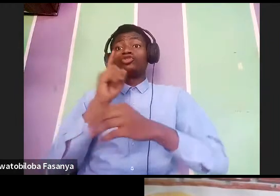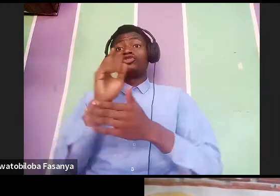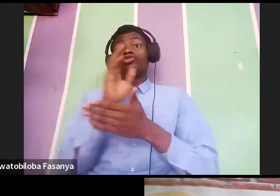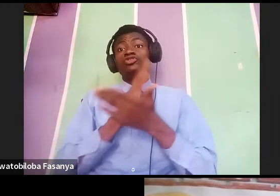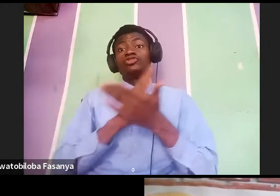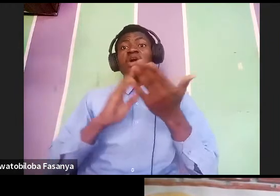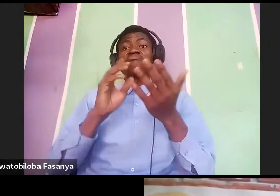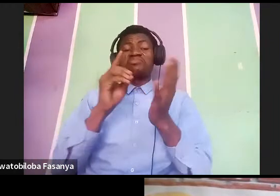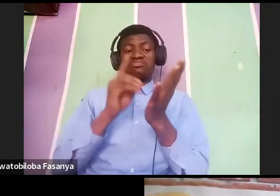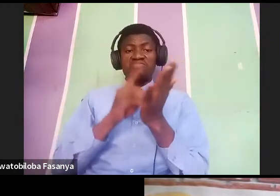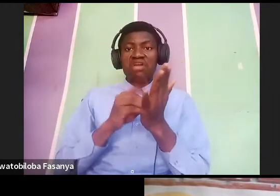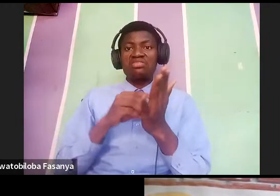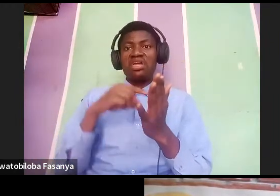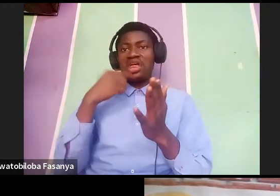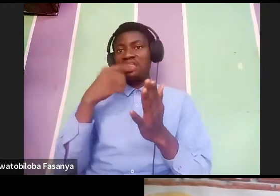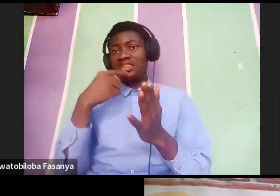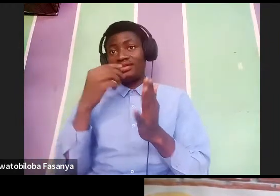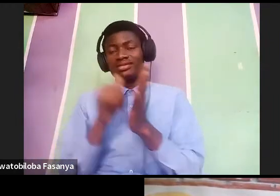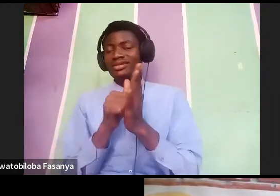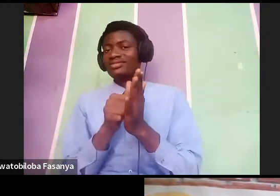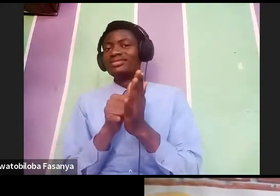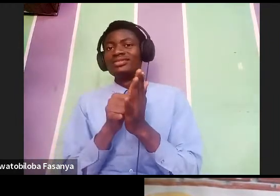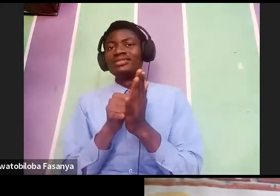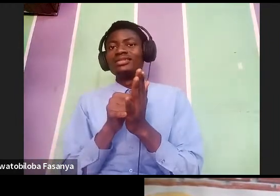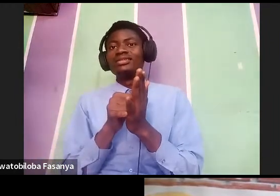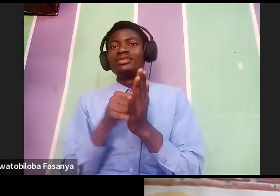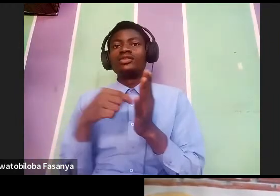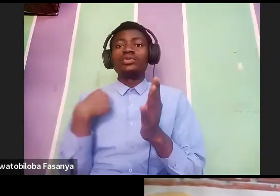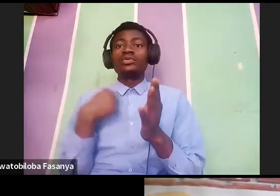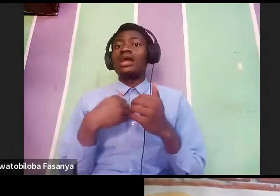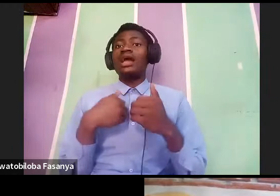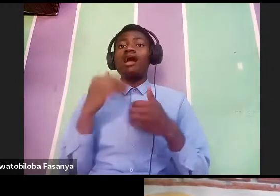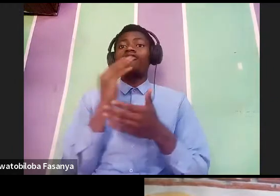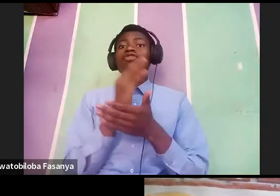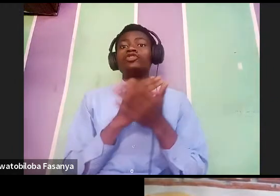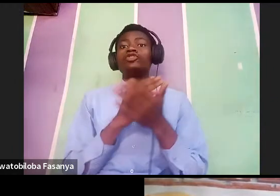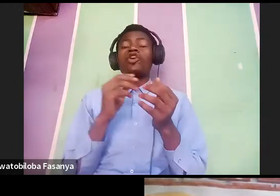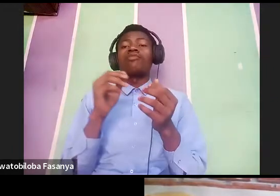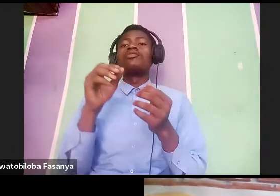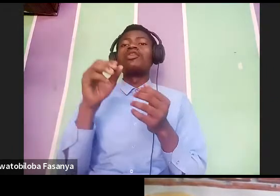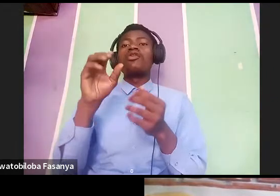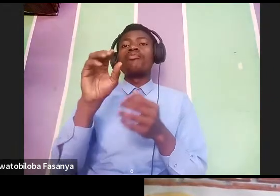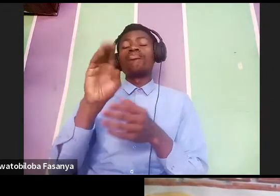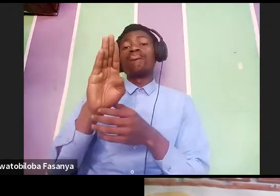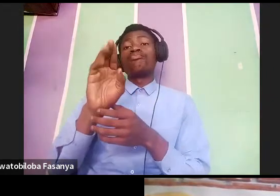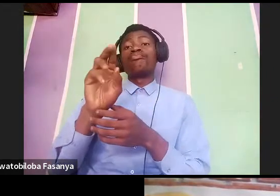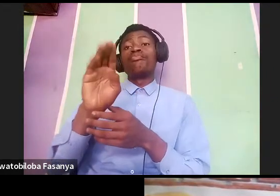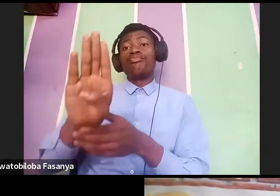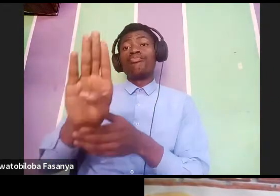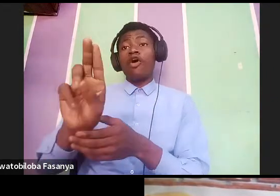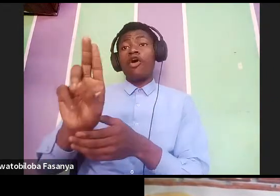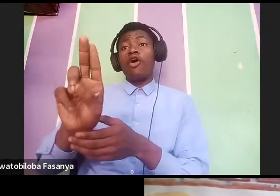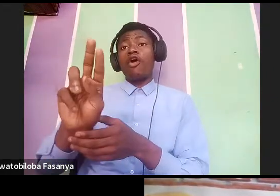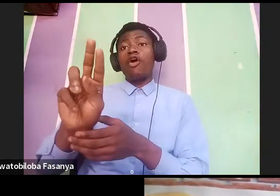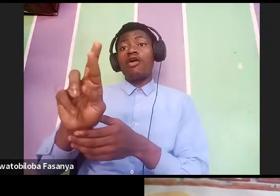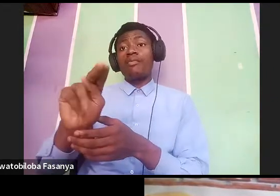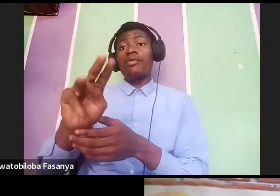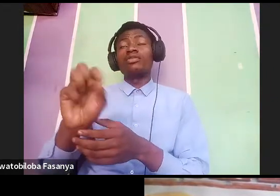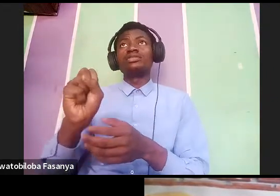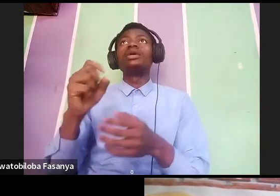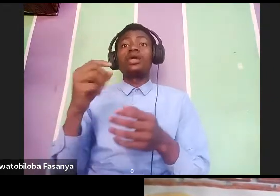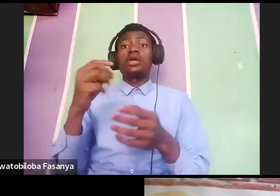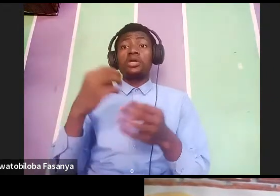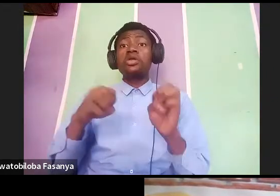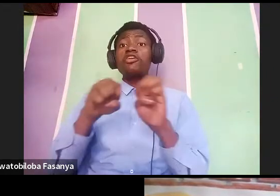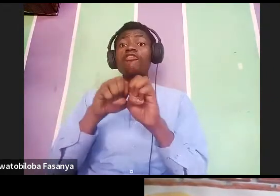what we also call cold burns, meaning you don't just eat that burns, even cold. even ice, so there could be